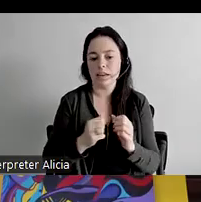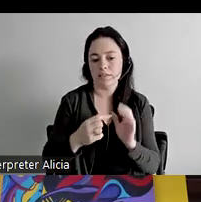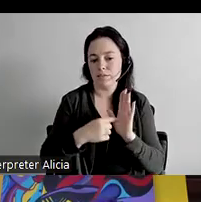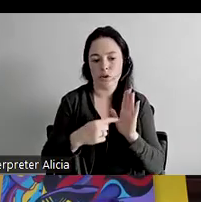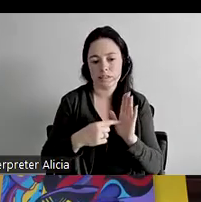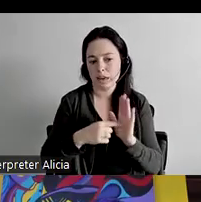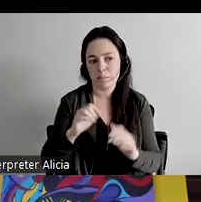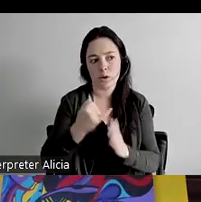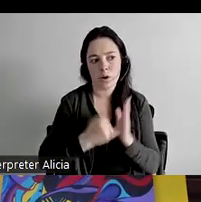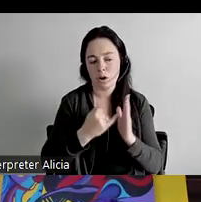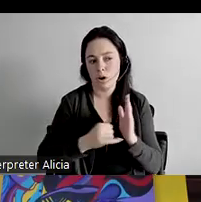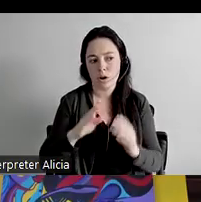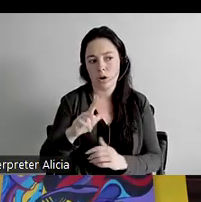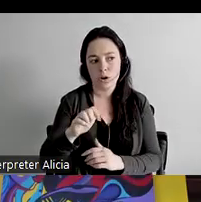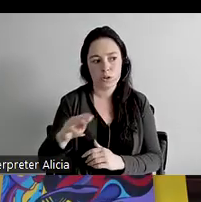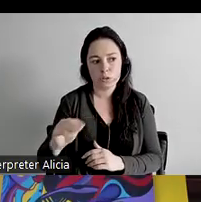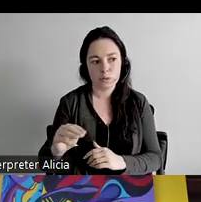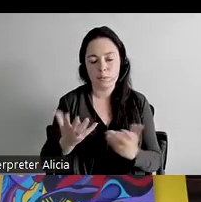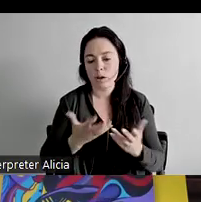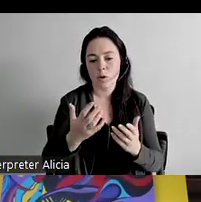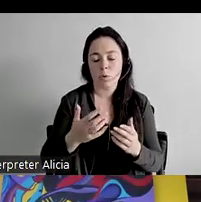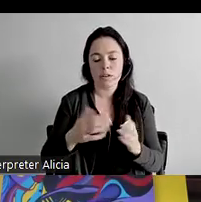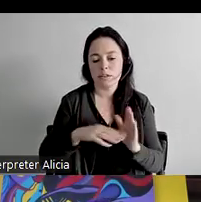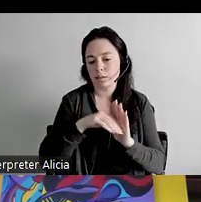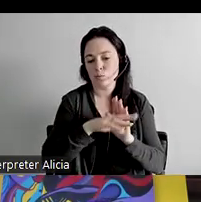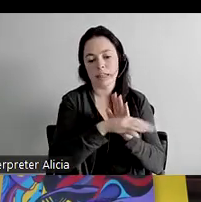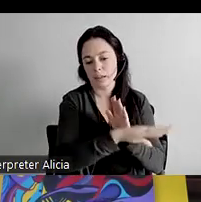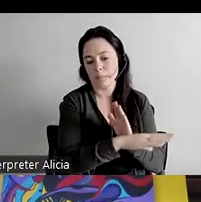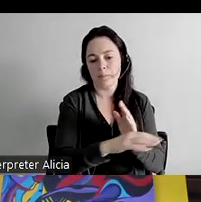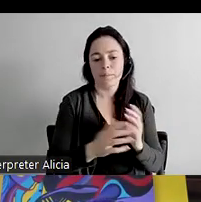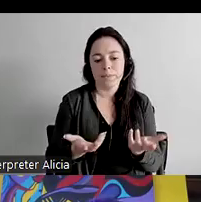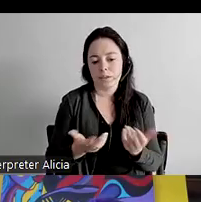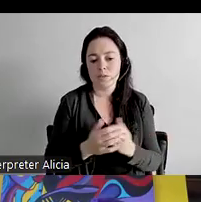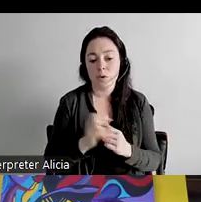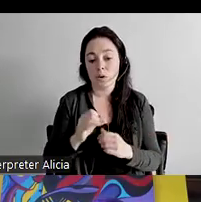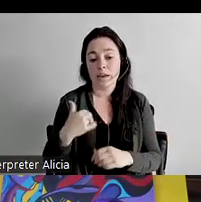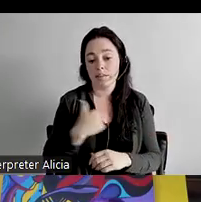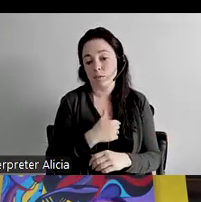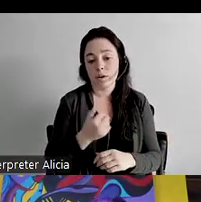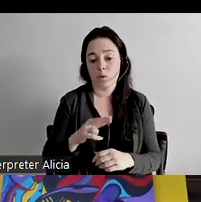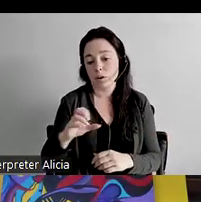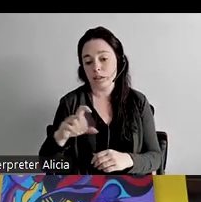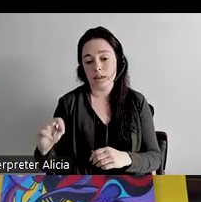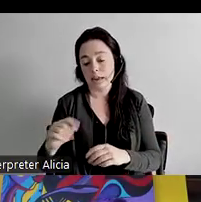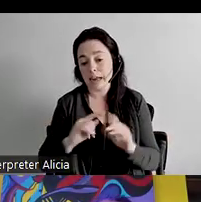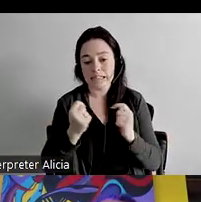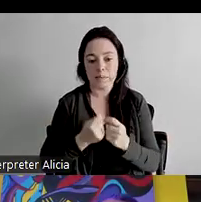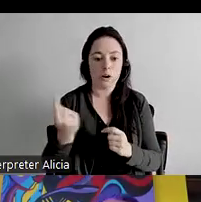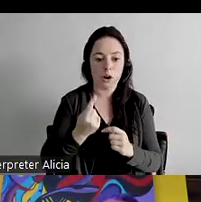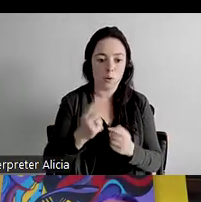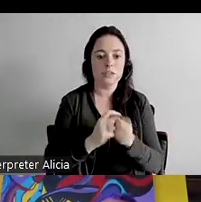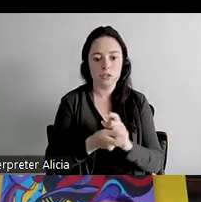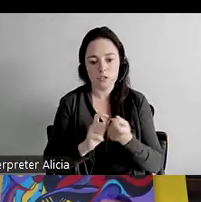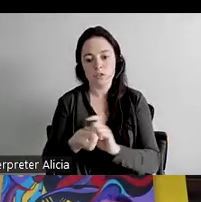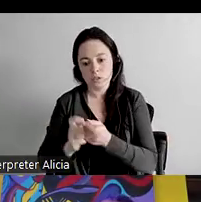what rhythm it's on. And if we and or the CAT team are like constantly redesigning things,